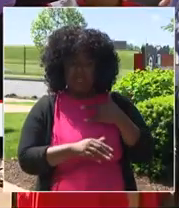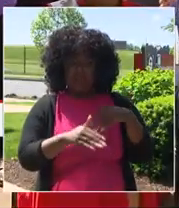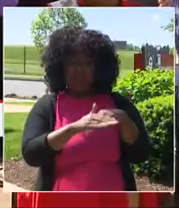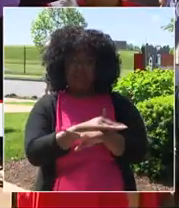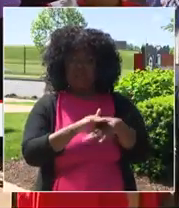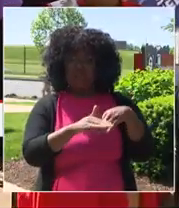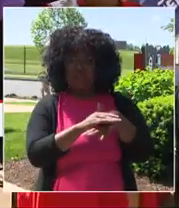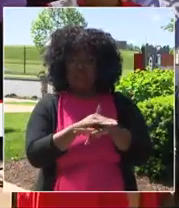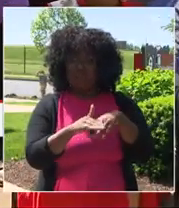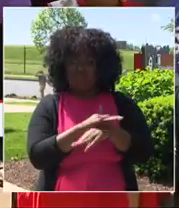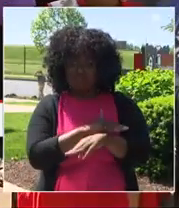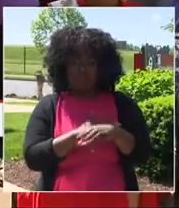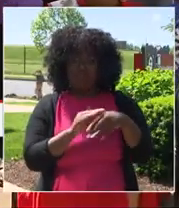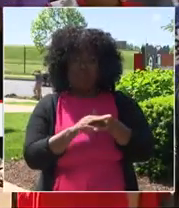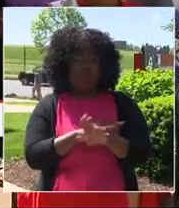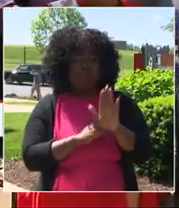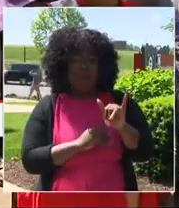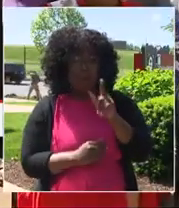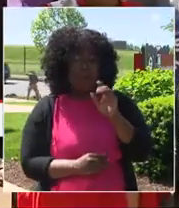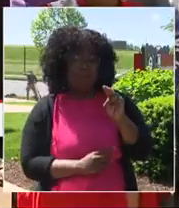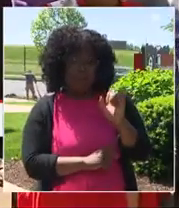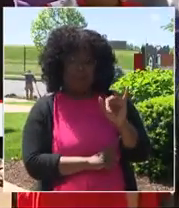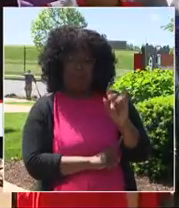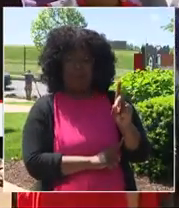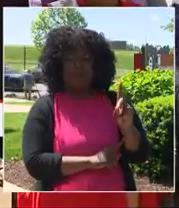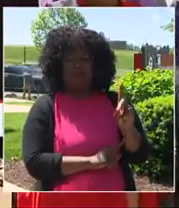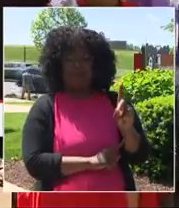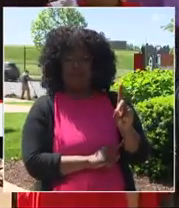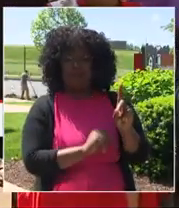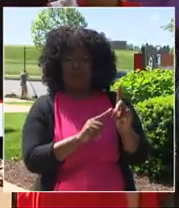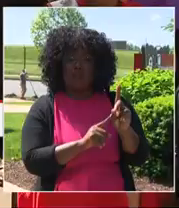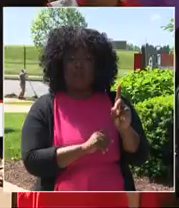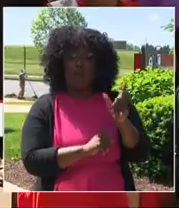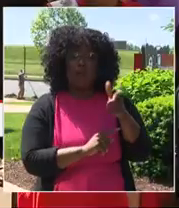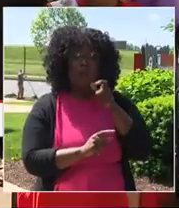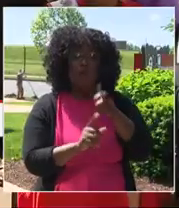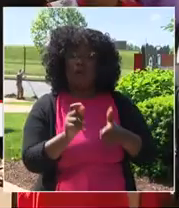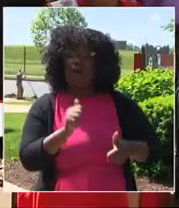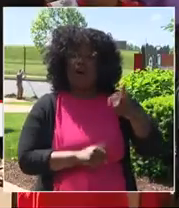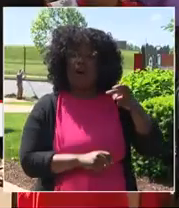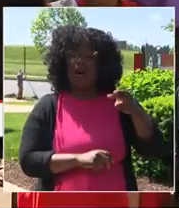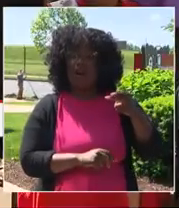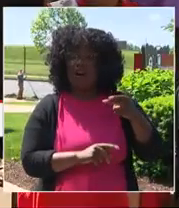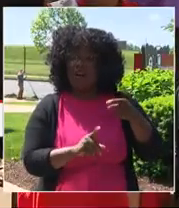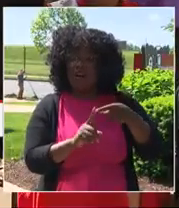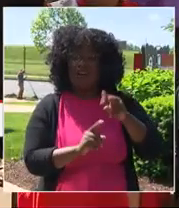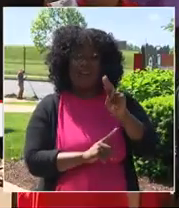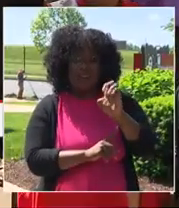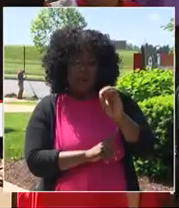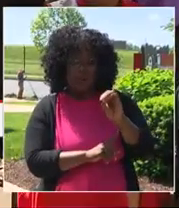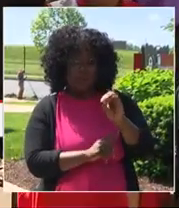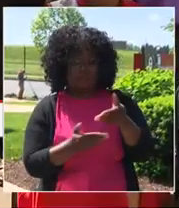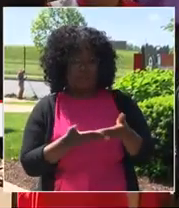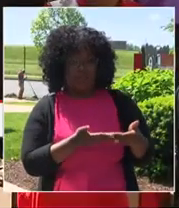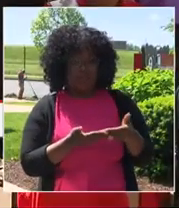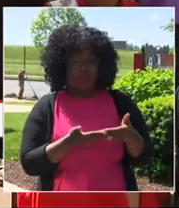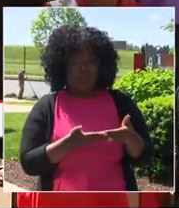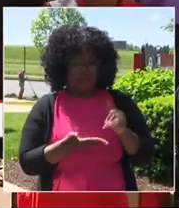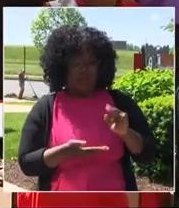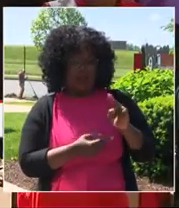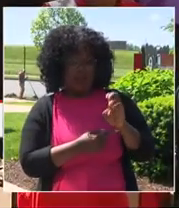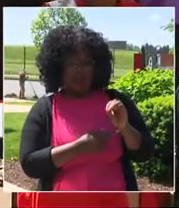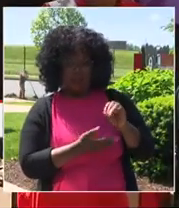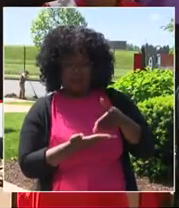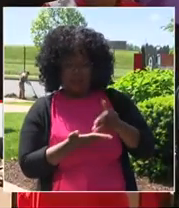our highest hitting and most impacted inpatient units would be neonatology, and we have number 1 or 2 in the nation.